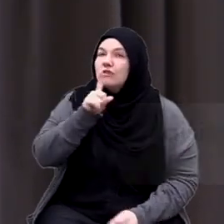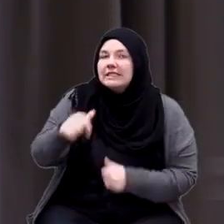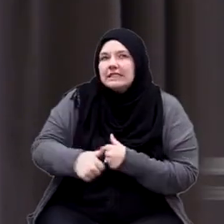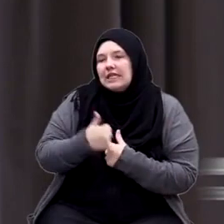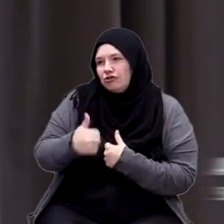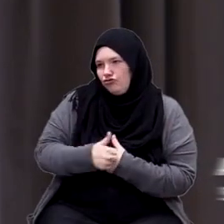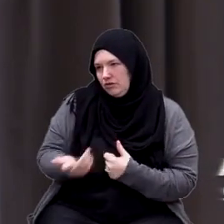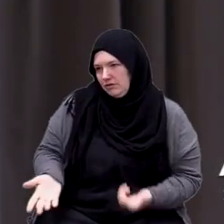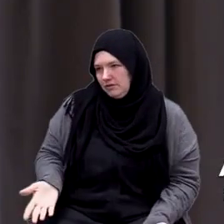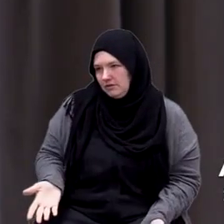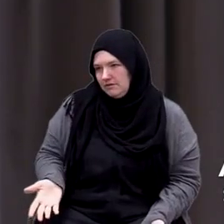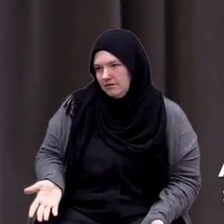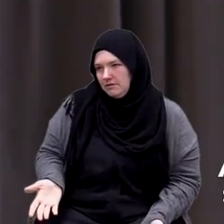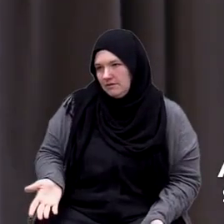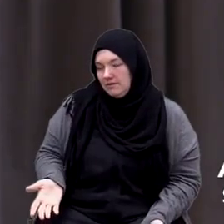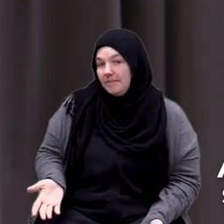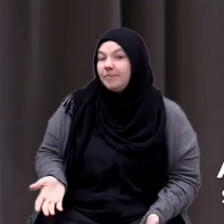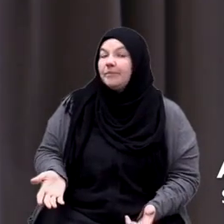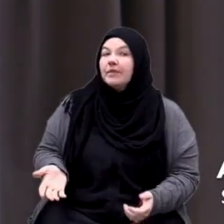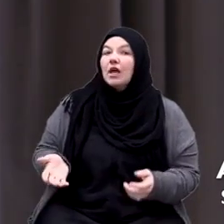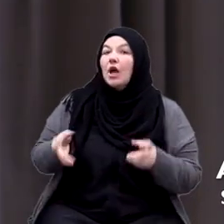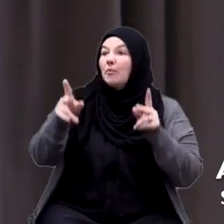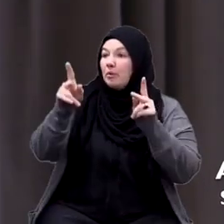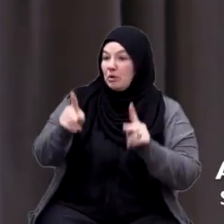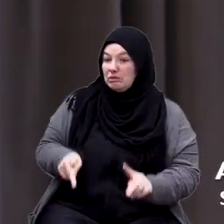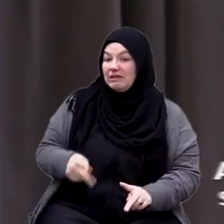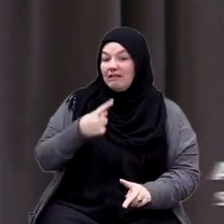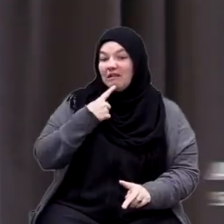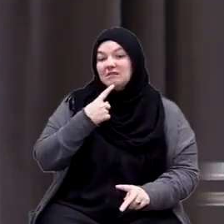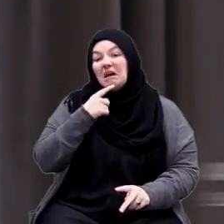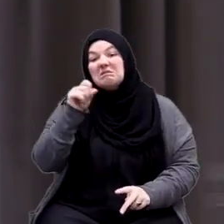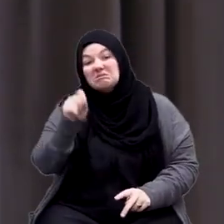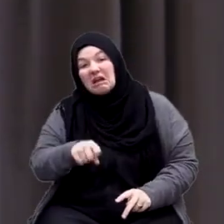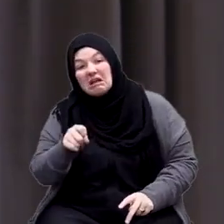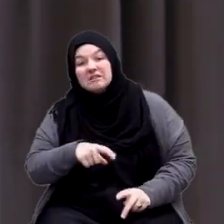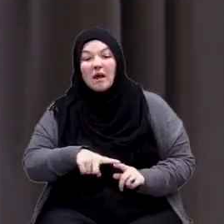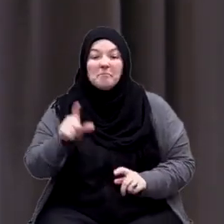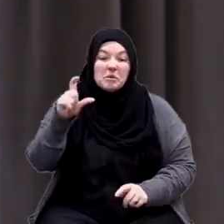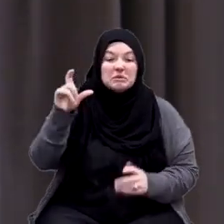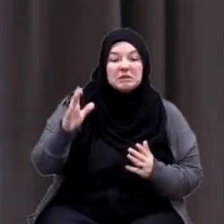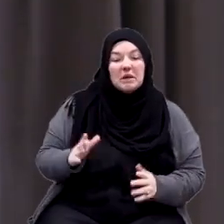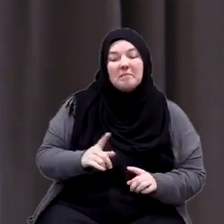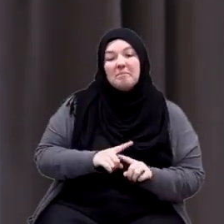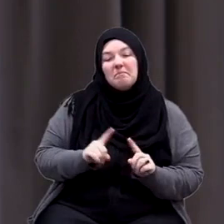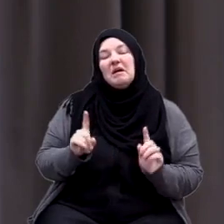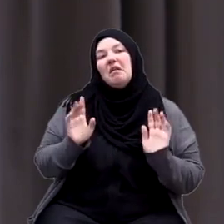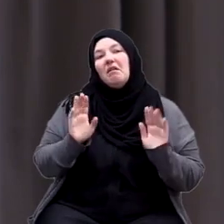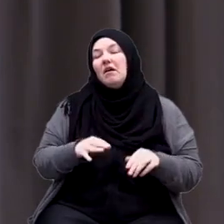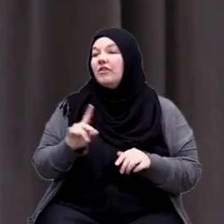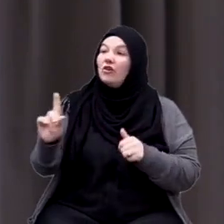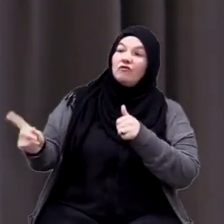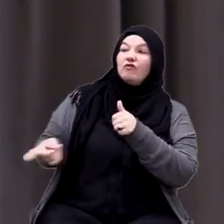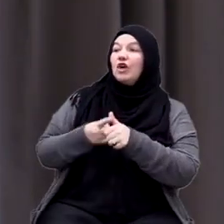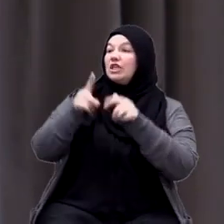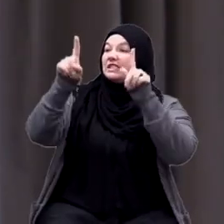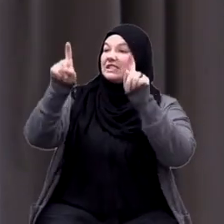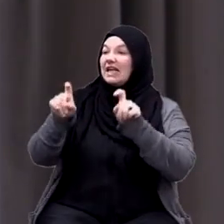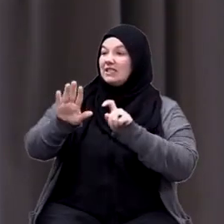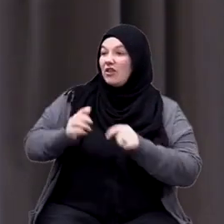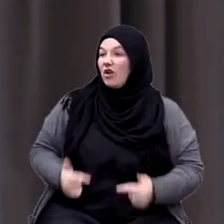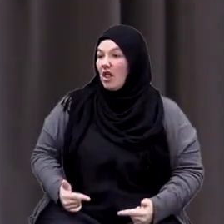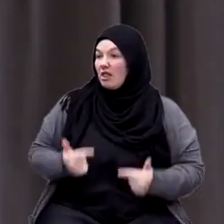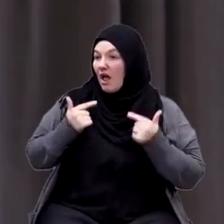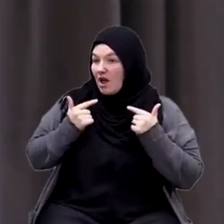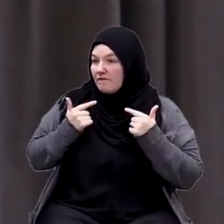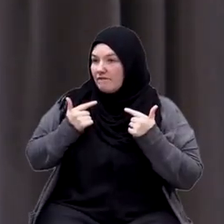dangerous. A person like this, at the first test in their life, they will want to